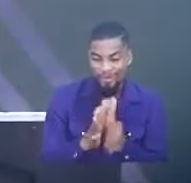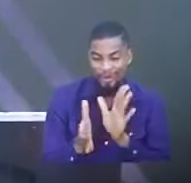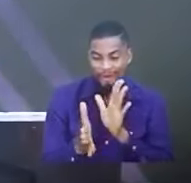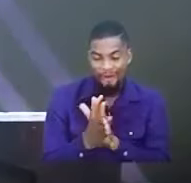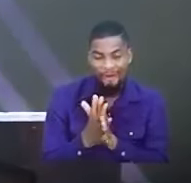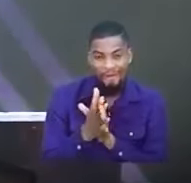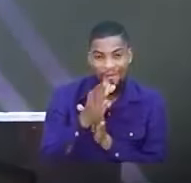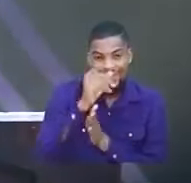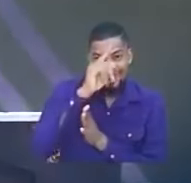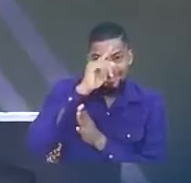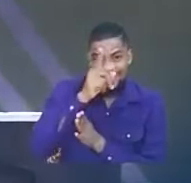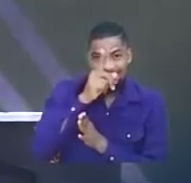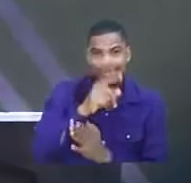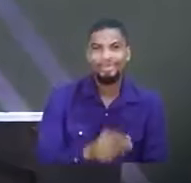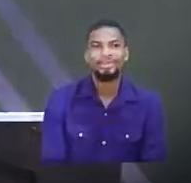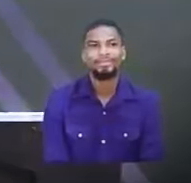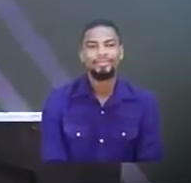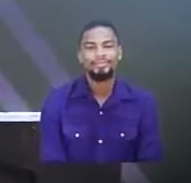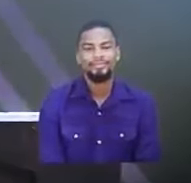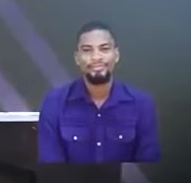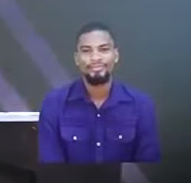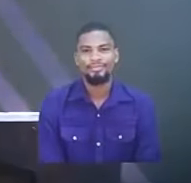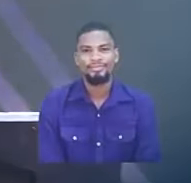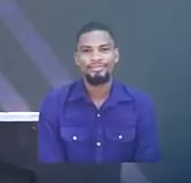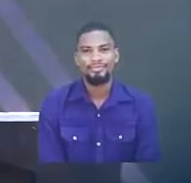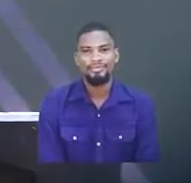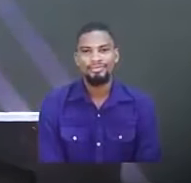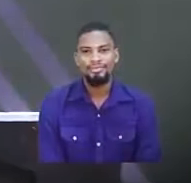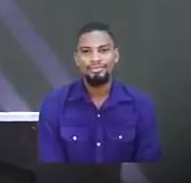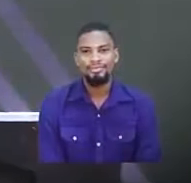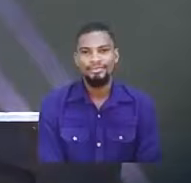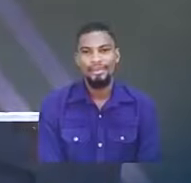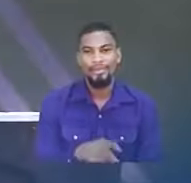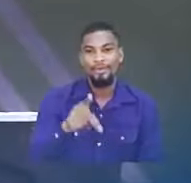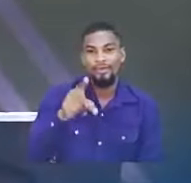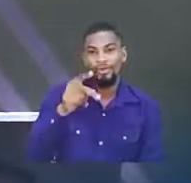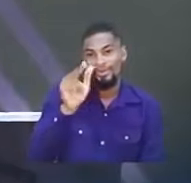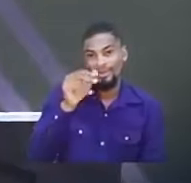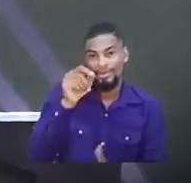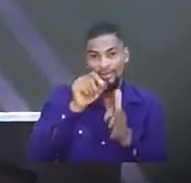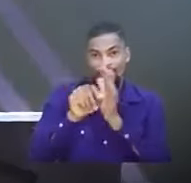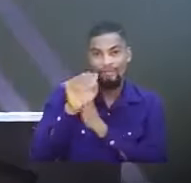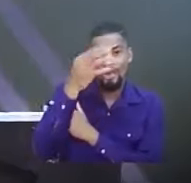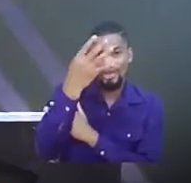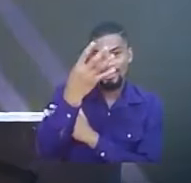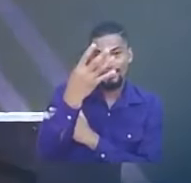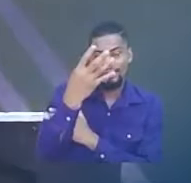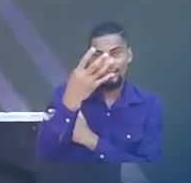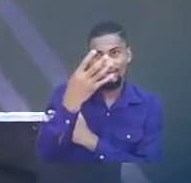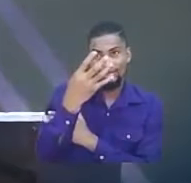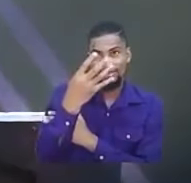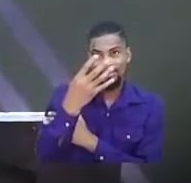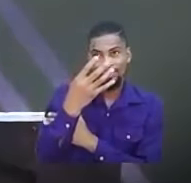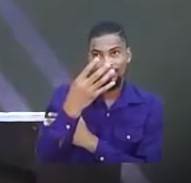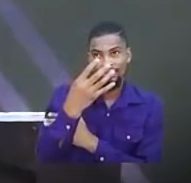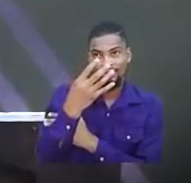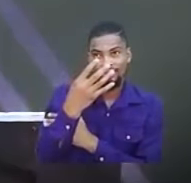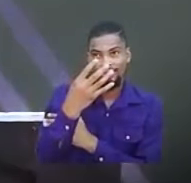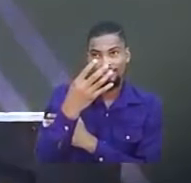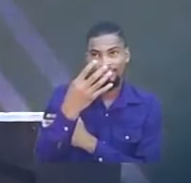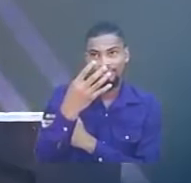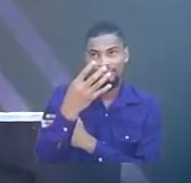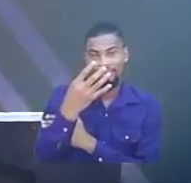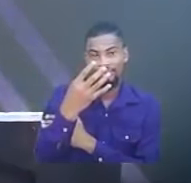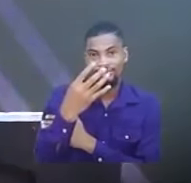people. Proverbs 13, verse 4. Proverbs 13, verse 4. A sluggard's appetite